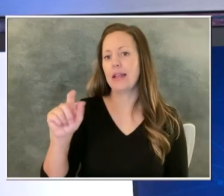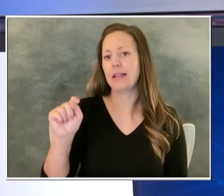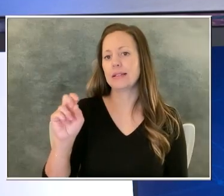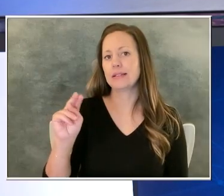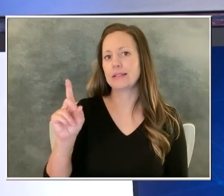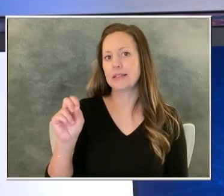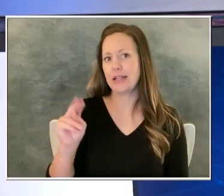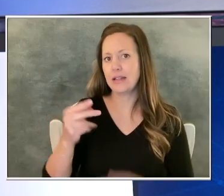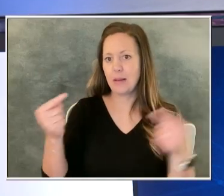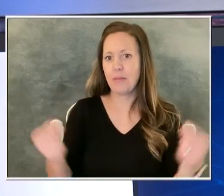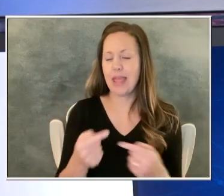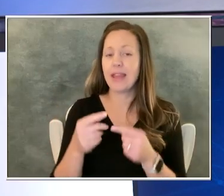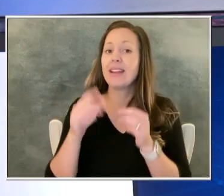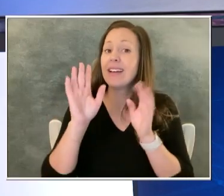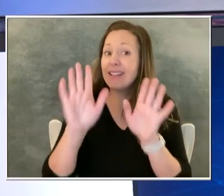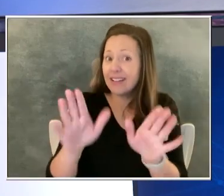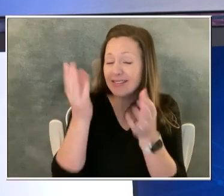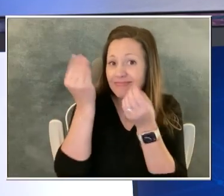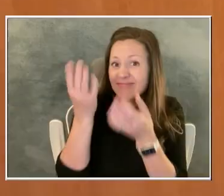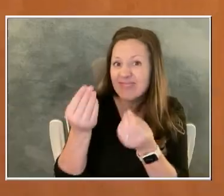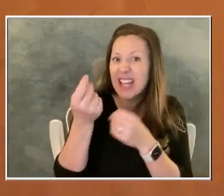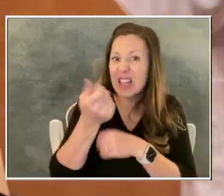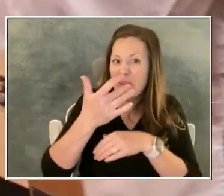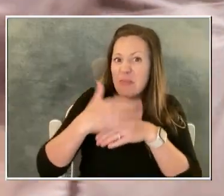so there is a little bit of blood. Take a look.